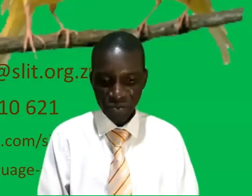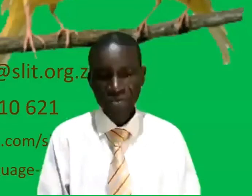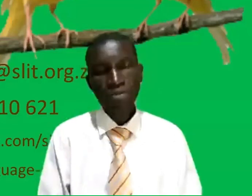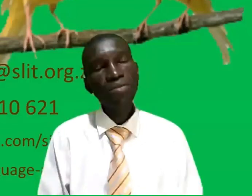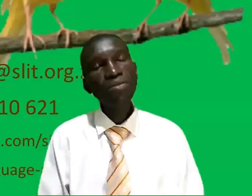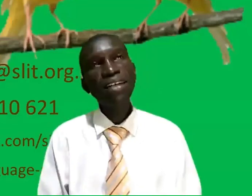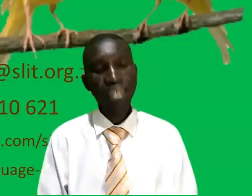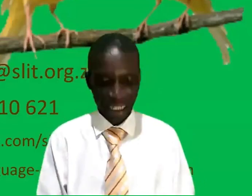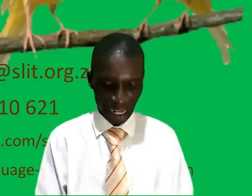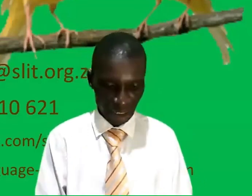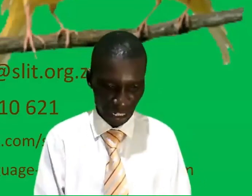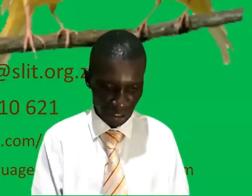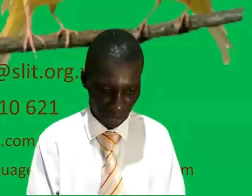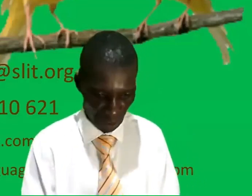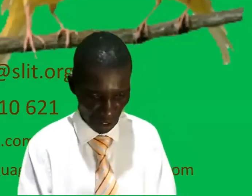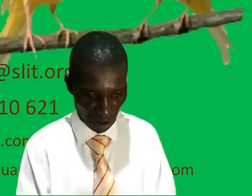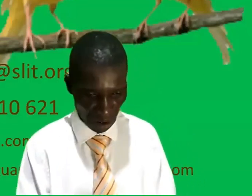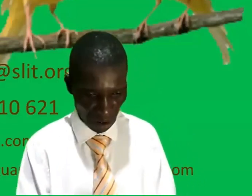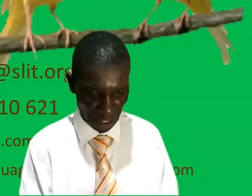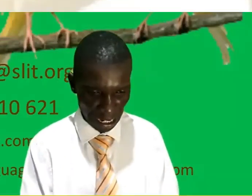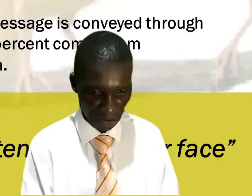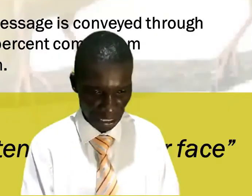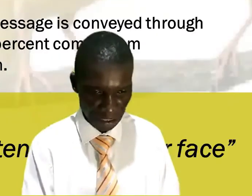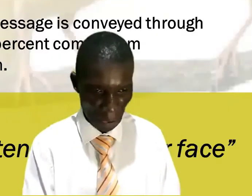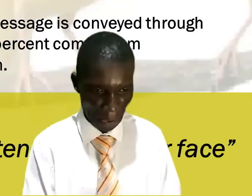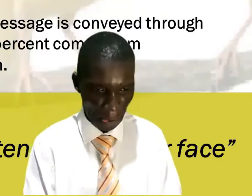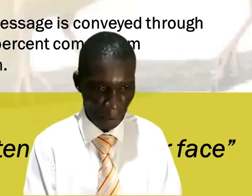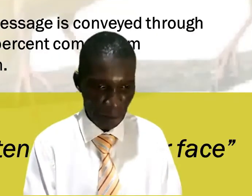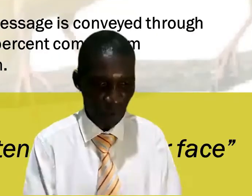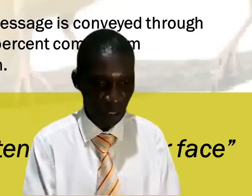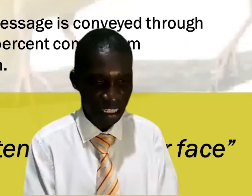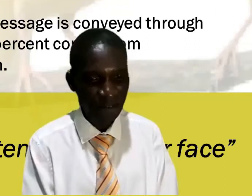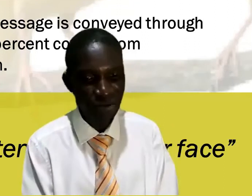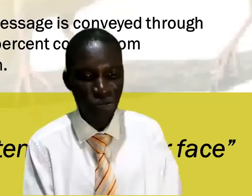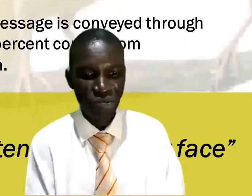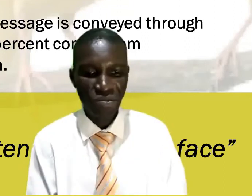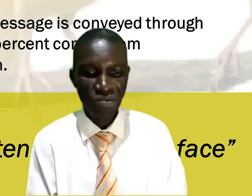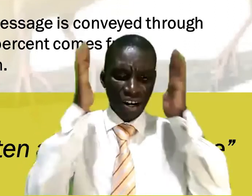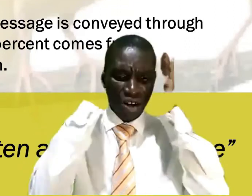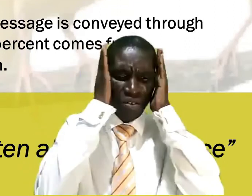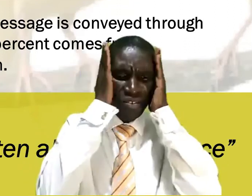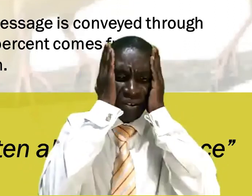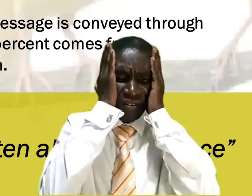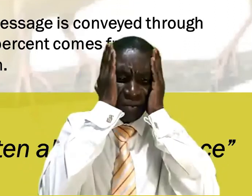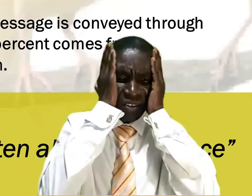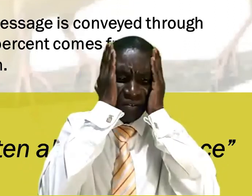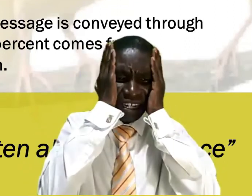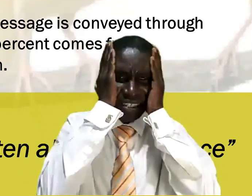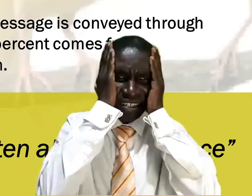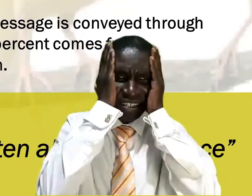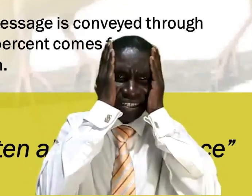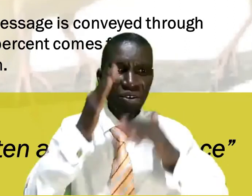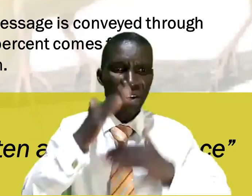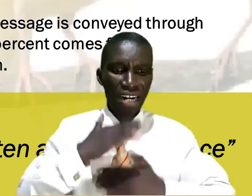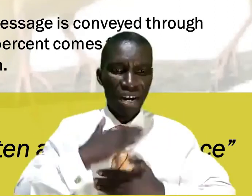the second aspect of the language, body. Now we're moving away from the